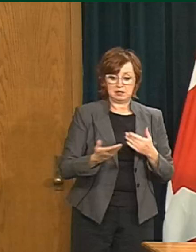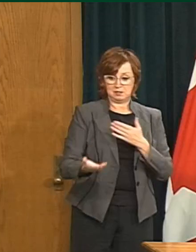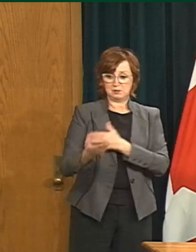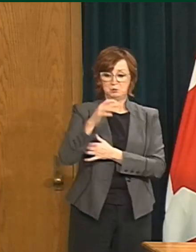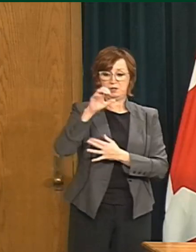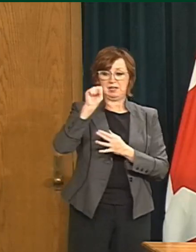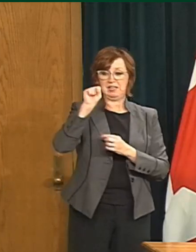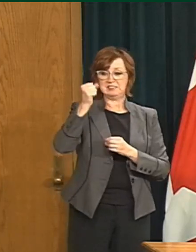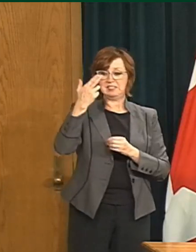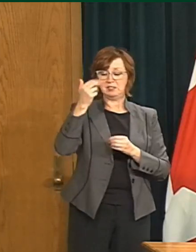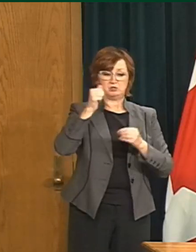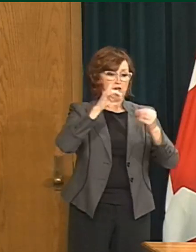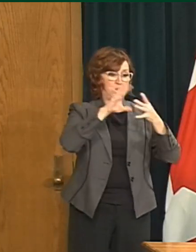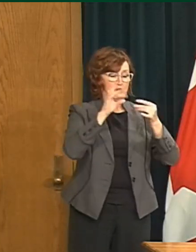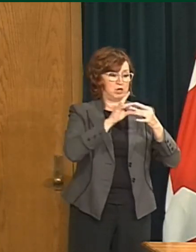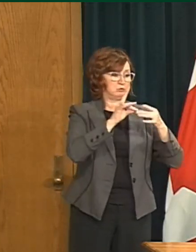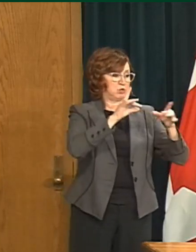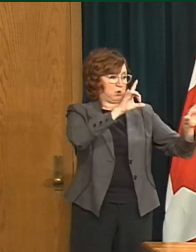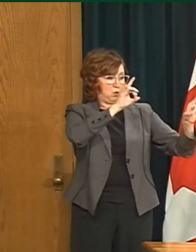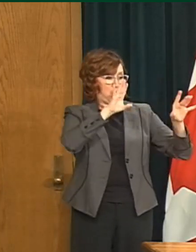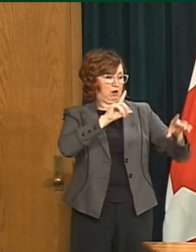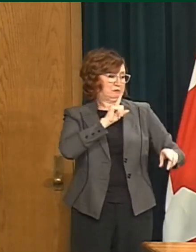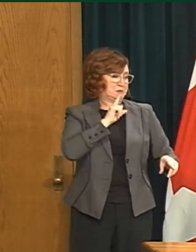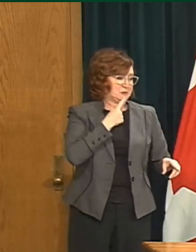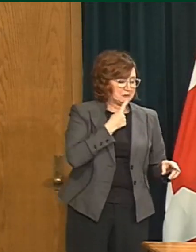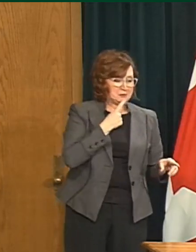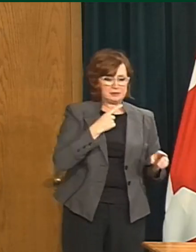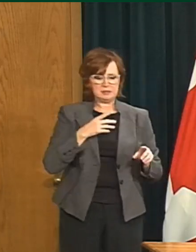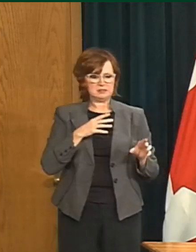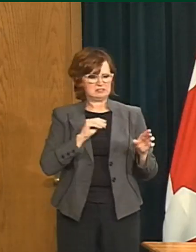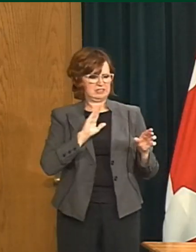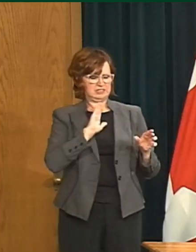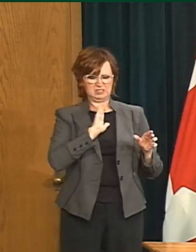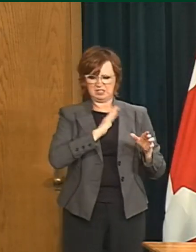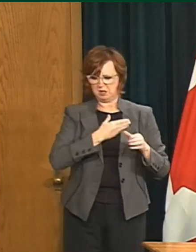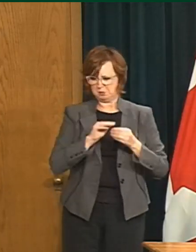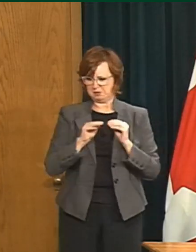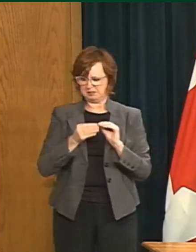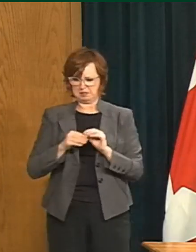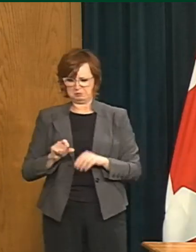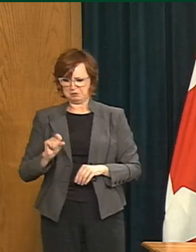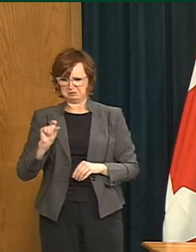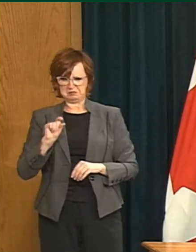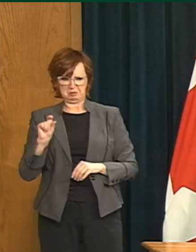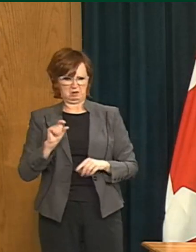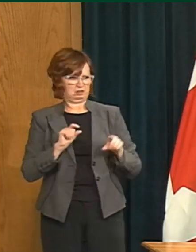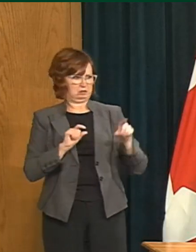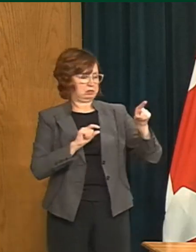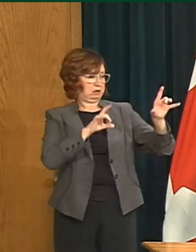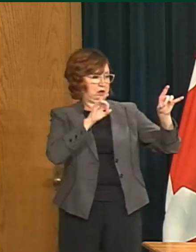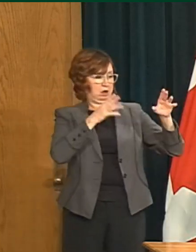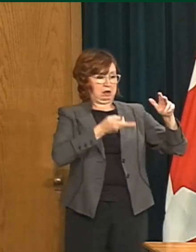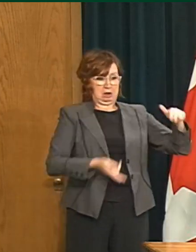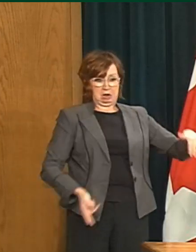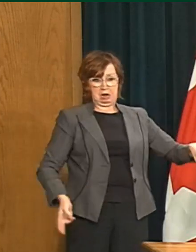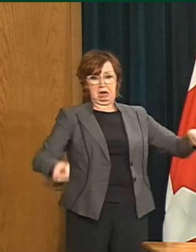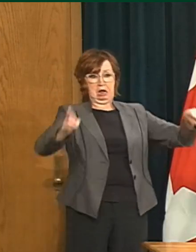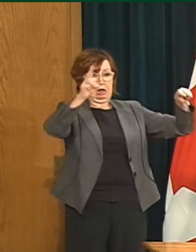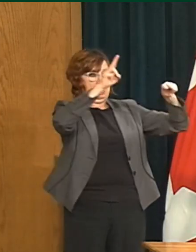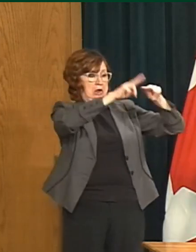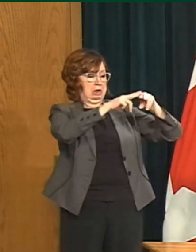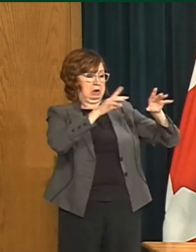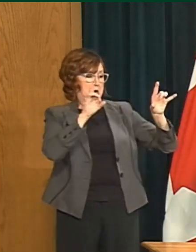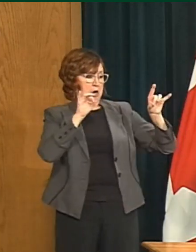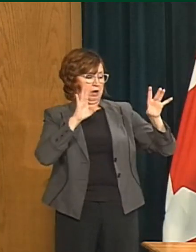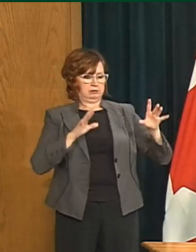data that we're seeing. And the worst case models do take into account that we continue the current measures. So